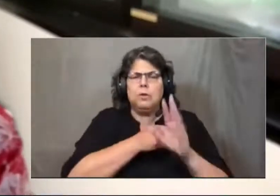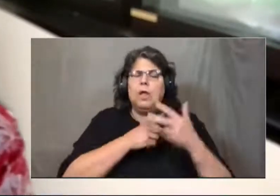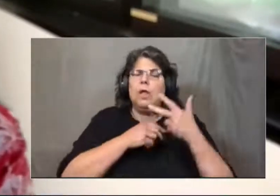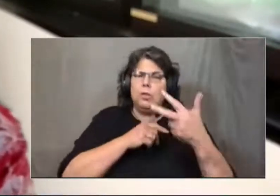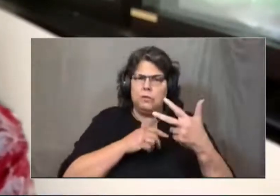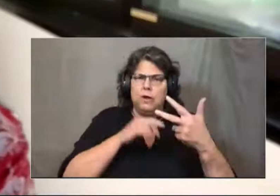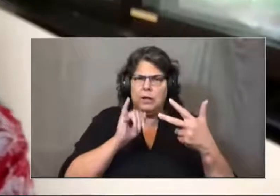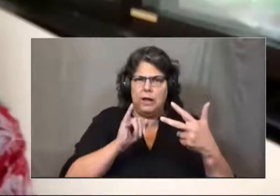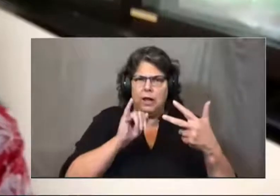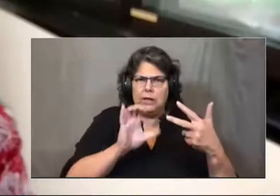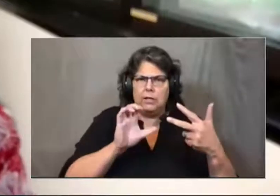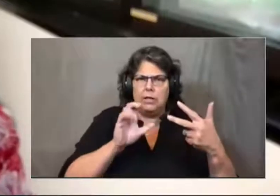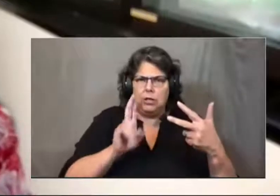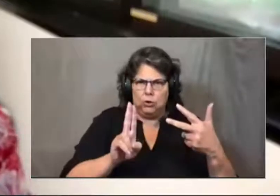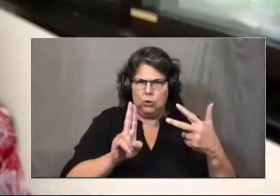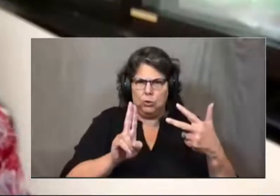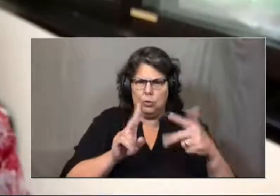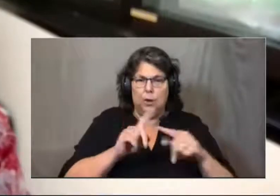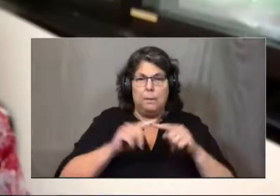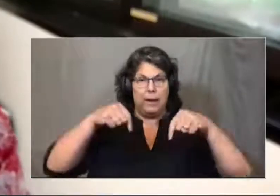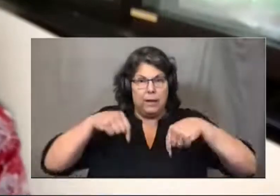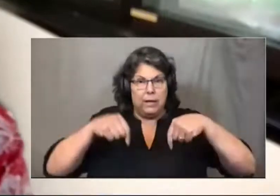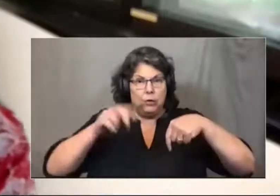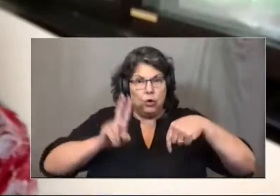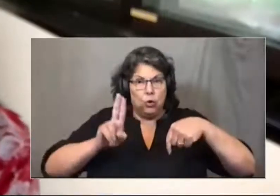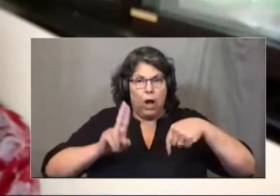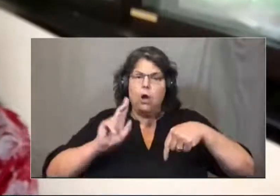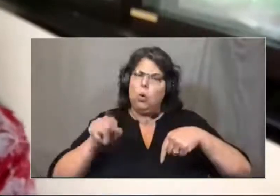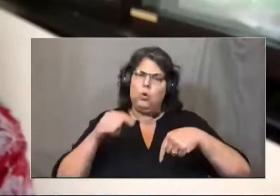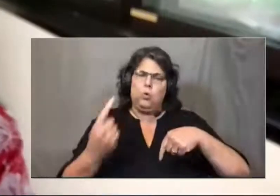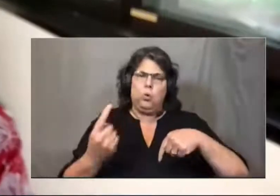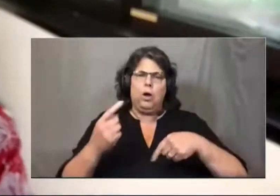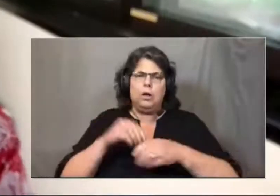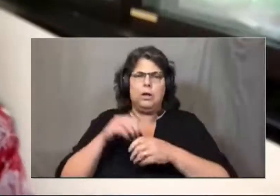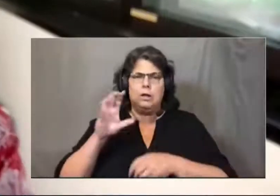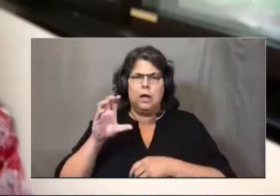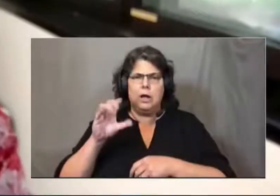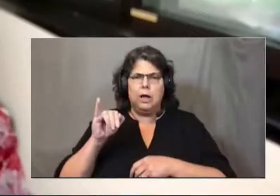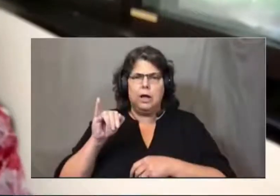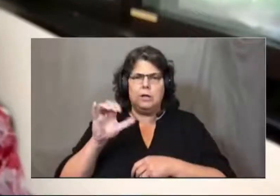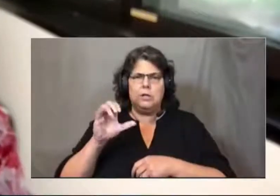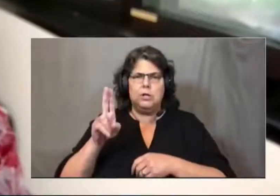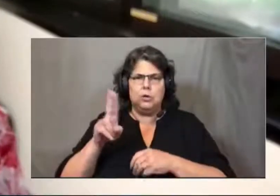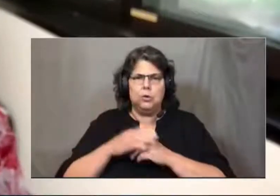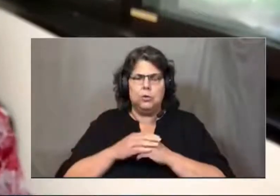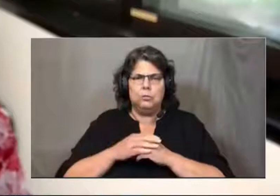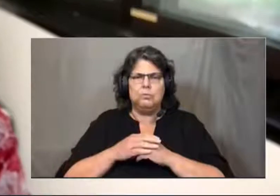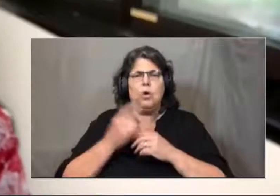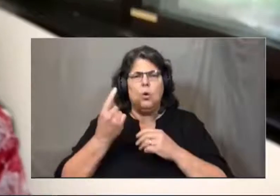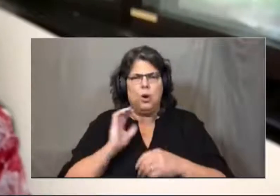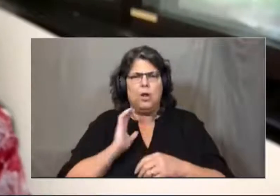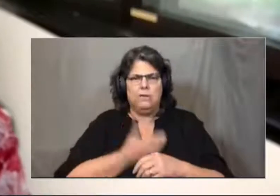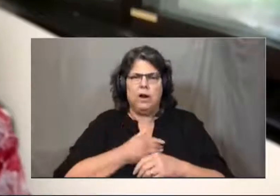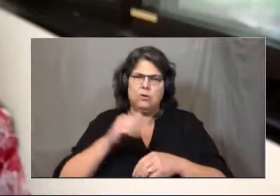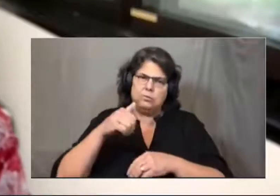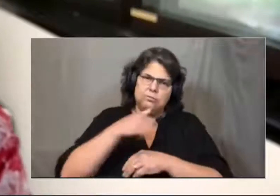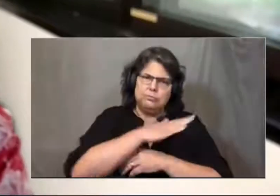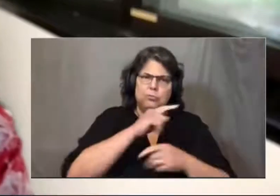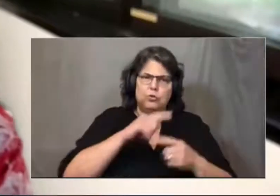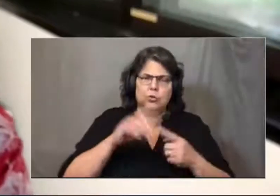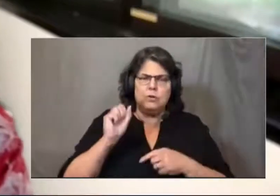only 1 in our ICU here in Ukiah in Mendocino County. 1 is in San Francisco and 1 in